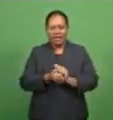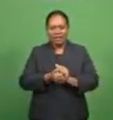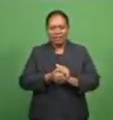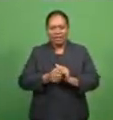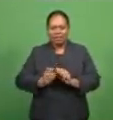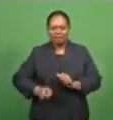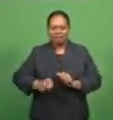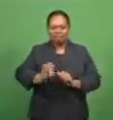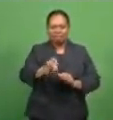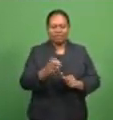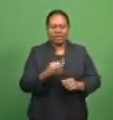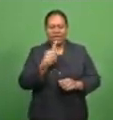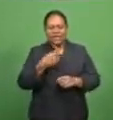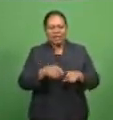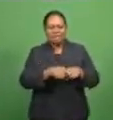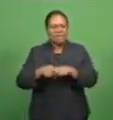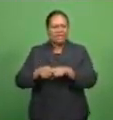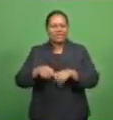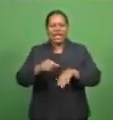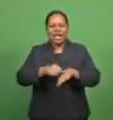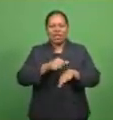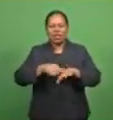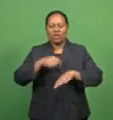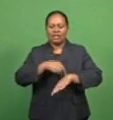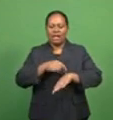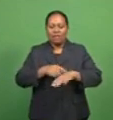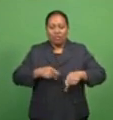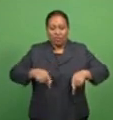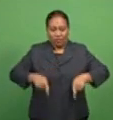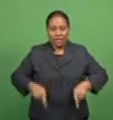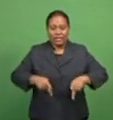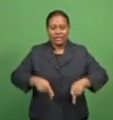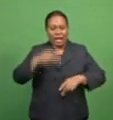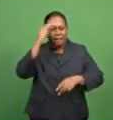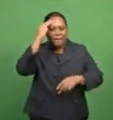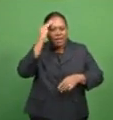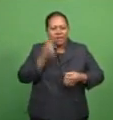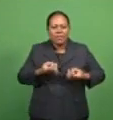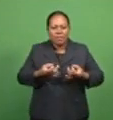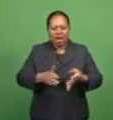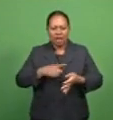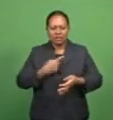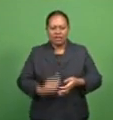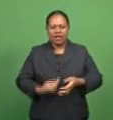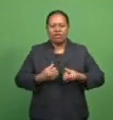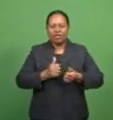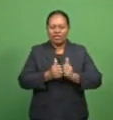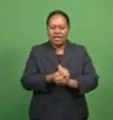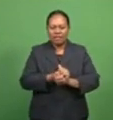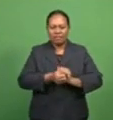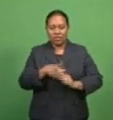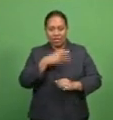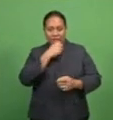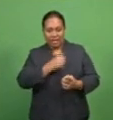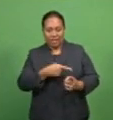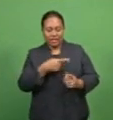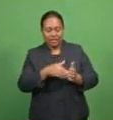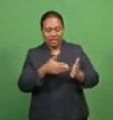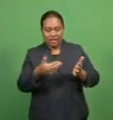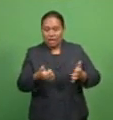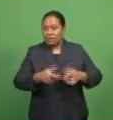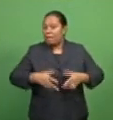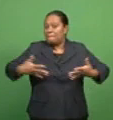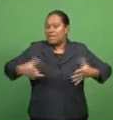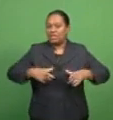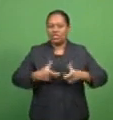says the deferment means ample time to physically and mentally prepare for the Games. VOLLMER says right now the biggest